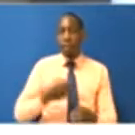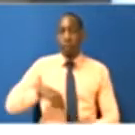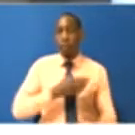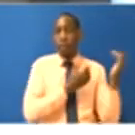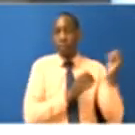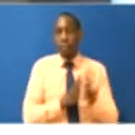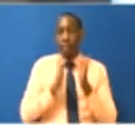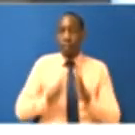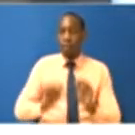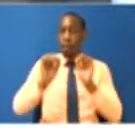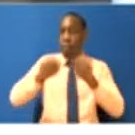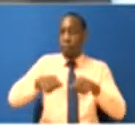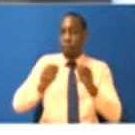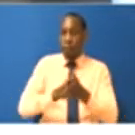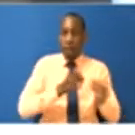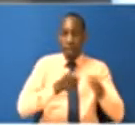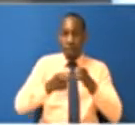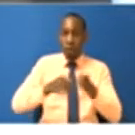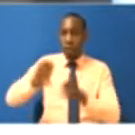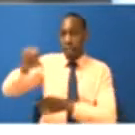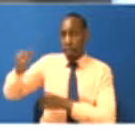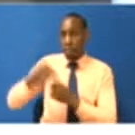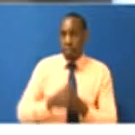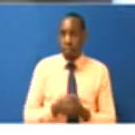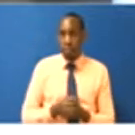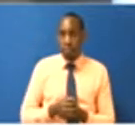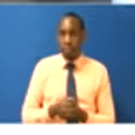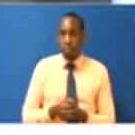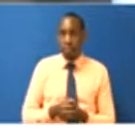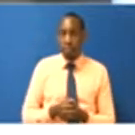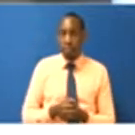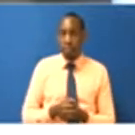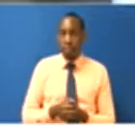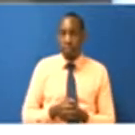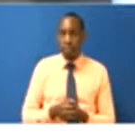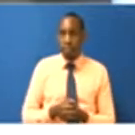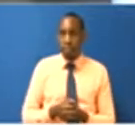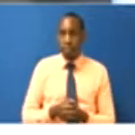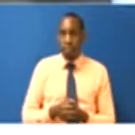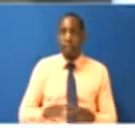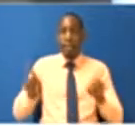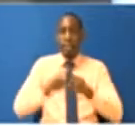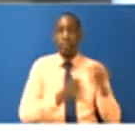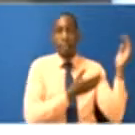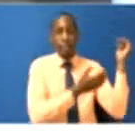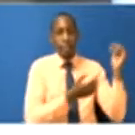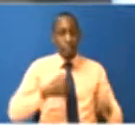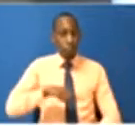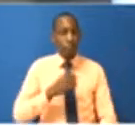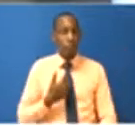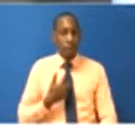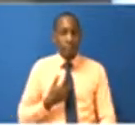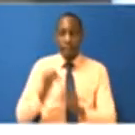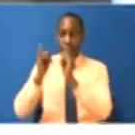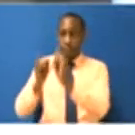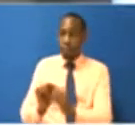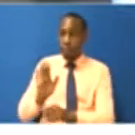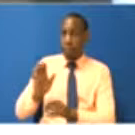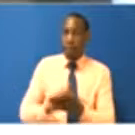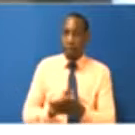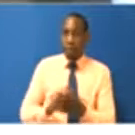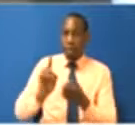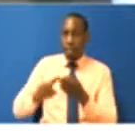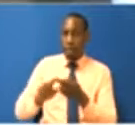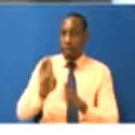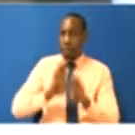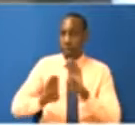a person capable of running this country and and and the expectations we have of that individual in terms of the